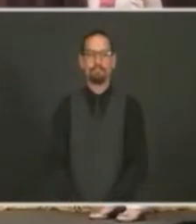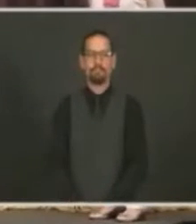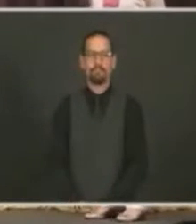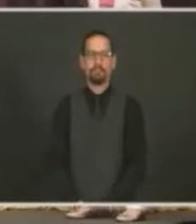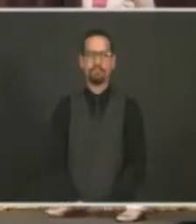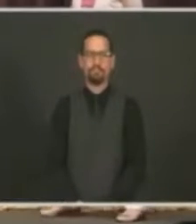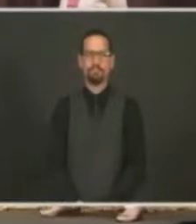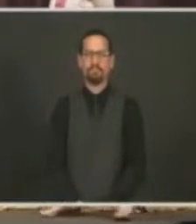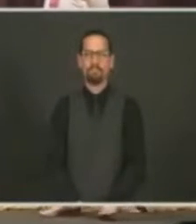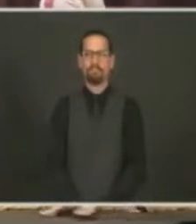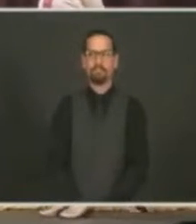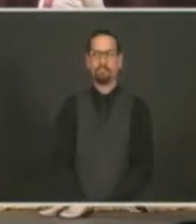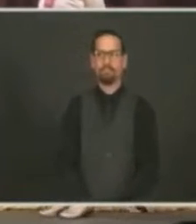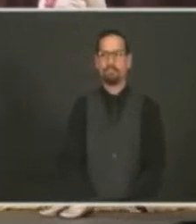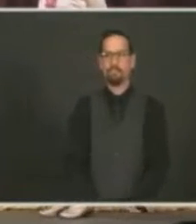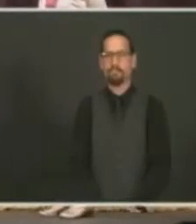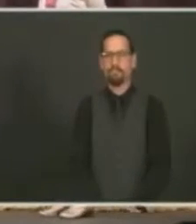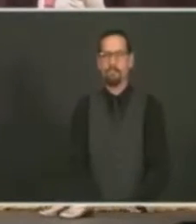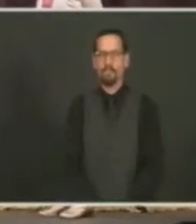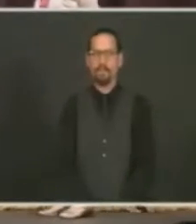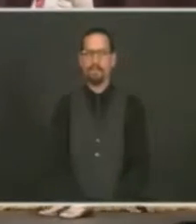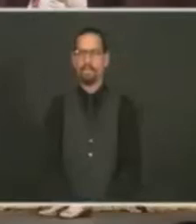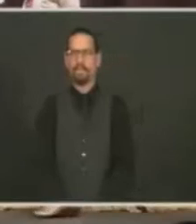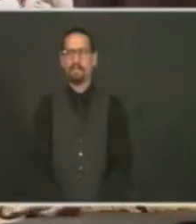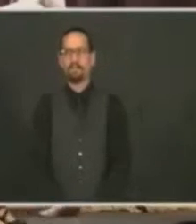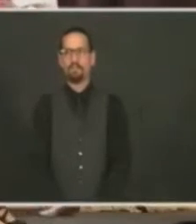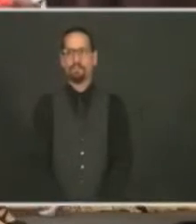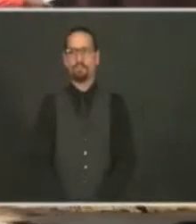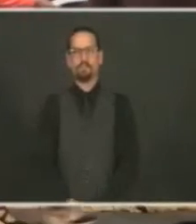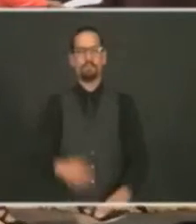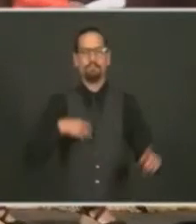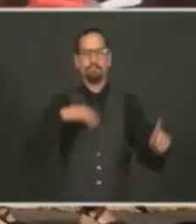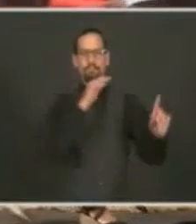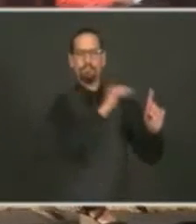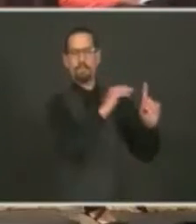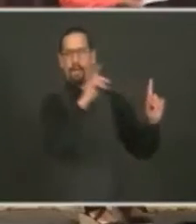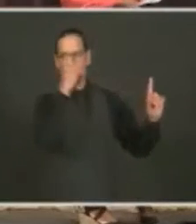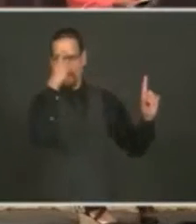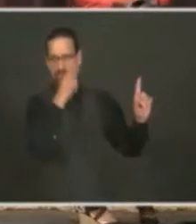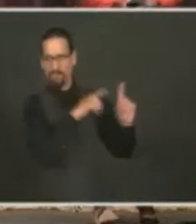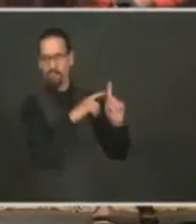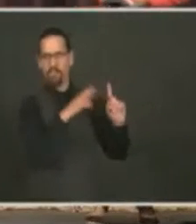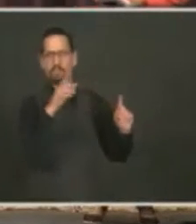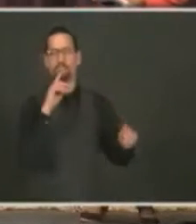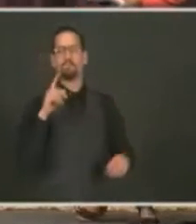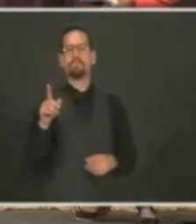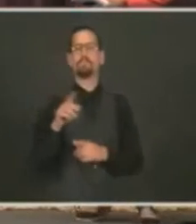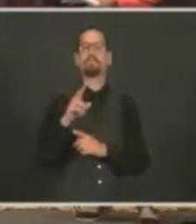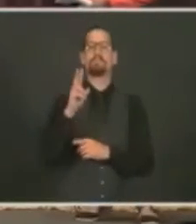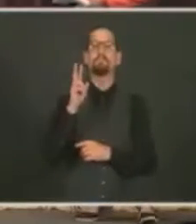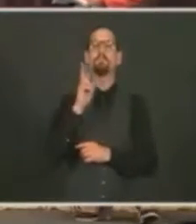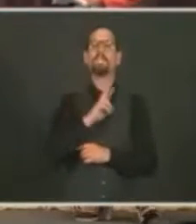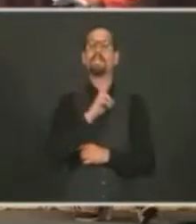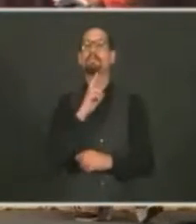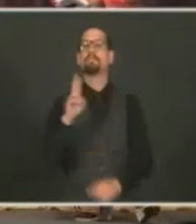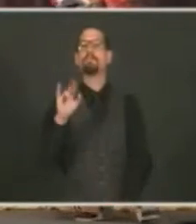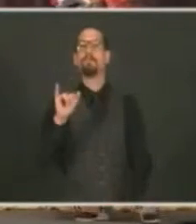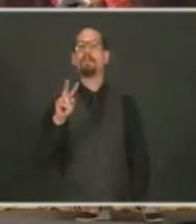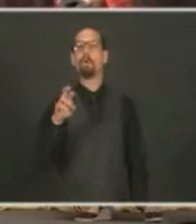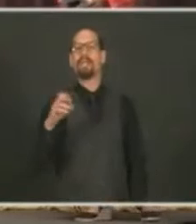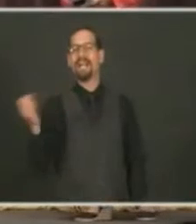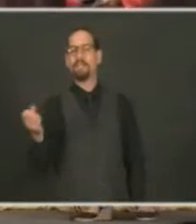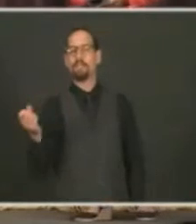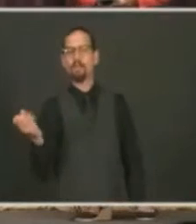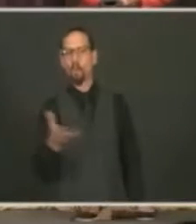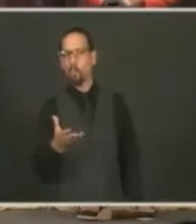Governor Raimondo, I'd like to talk about Twin River for a moment. With the acquisition of Newport Grand, Twin River effectively has a